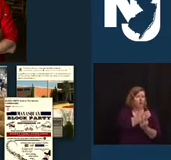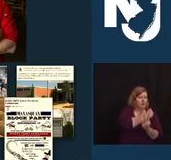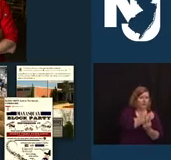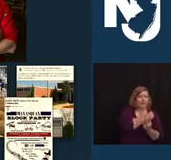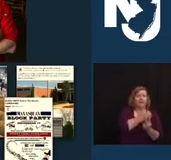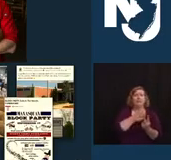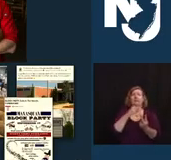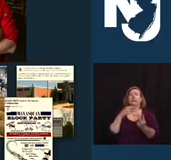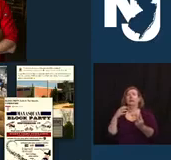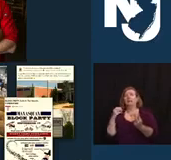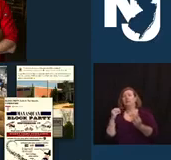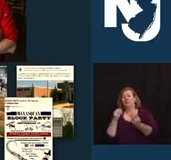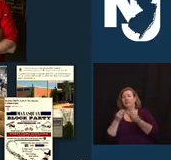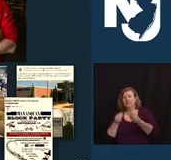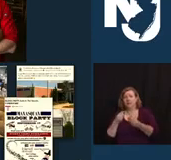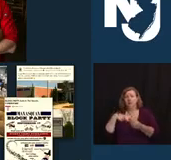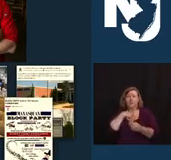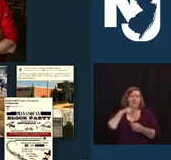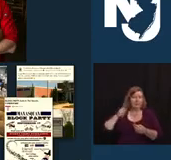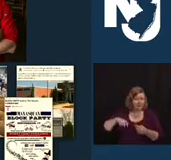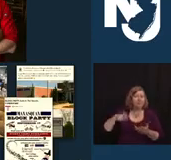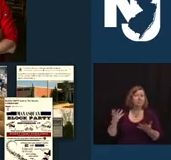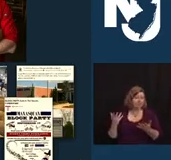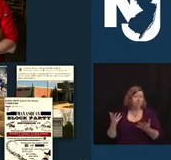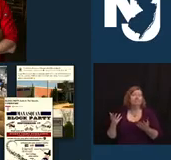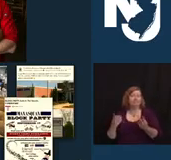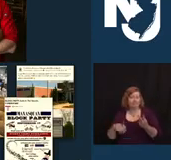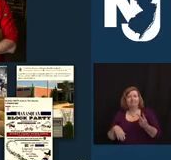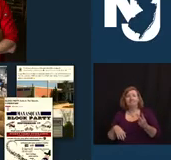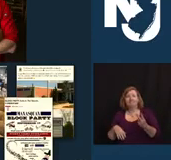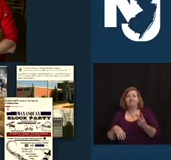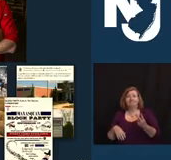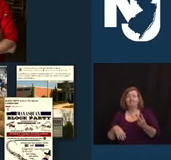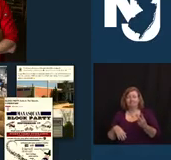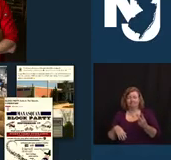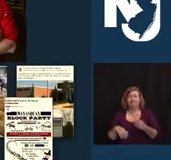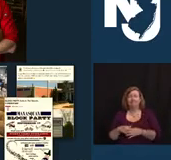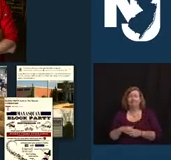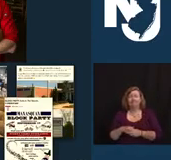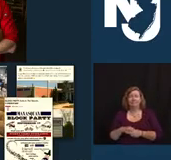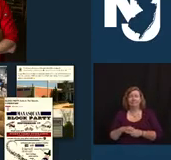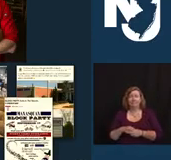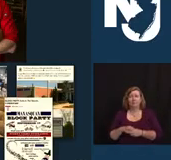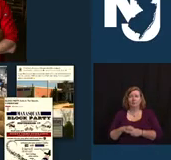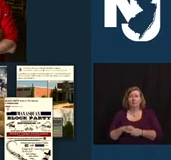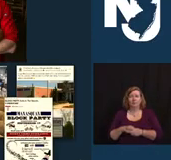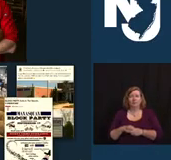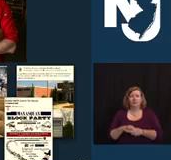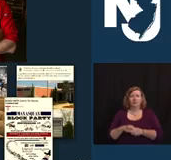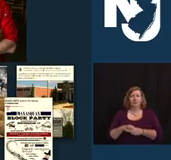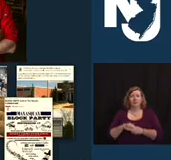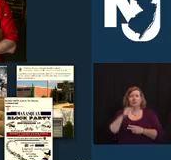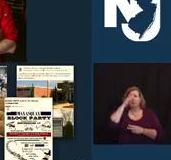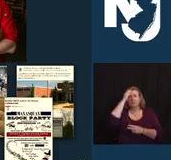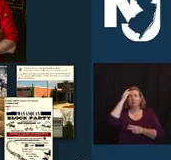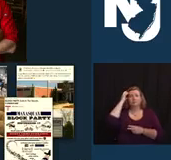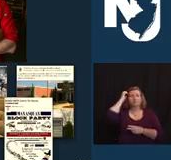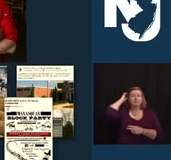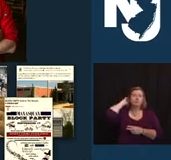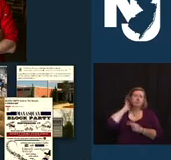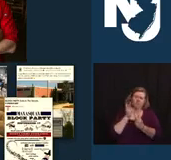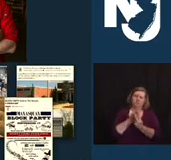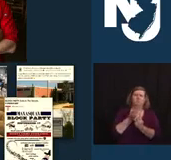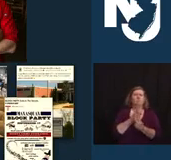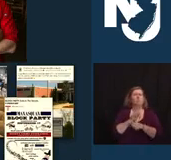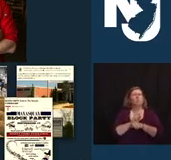Jersey Sustain program, Sustain and Serve NJ program, are teaming up, and that